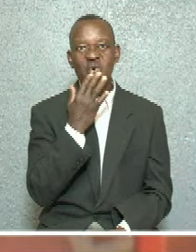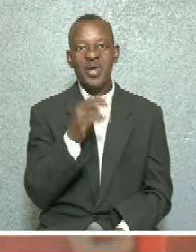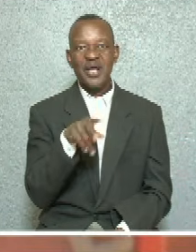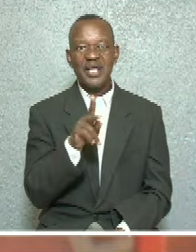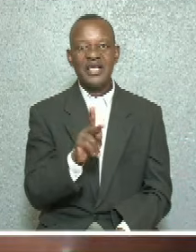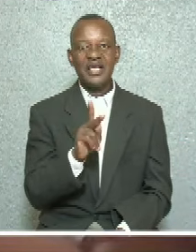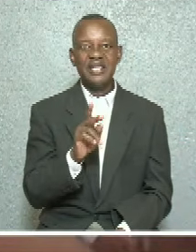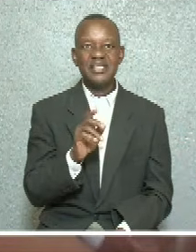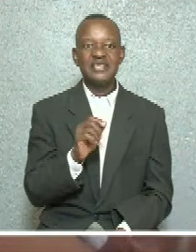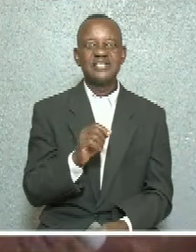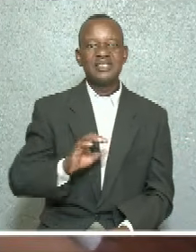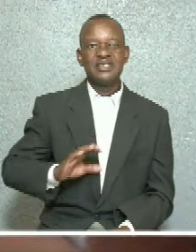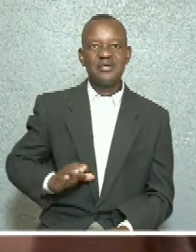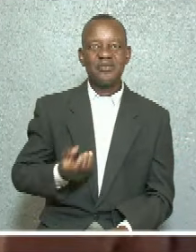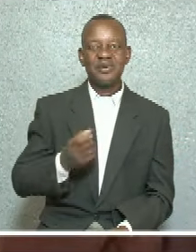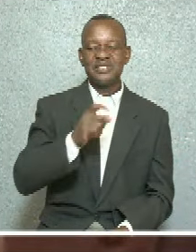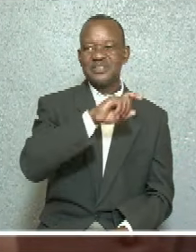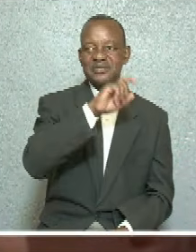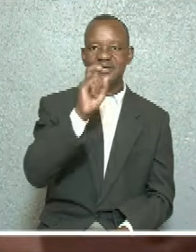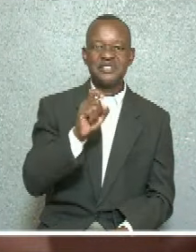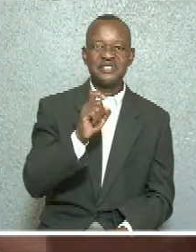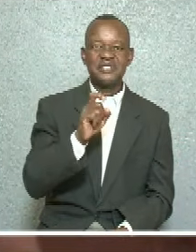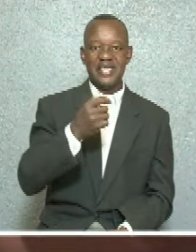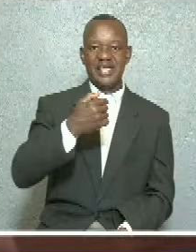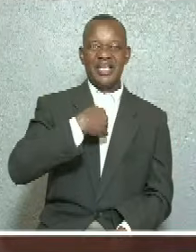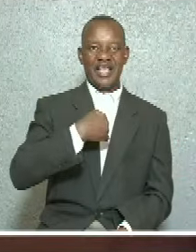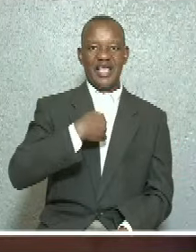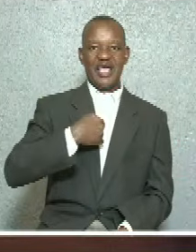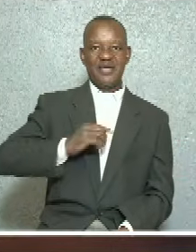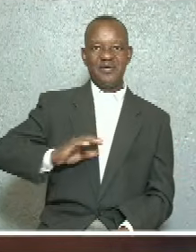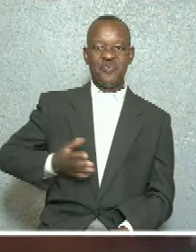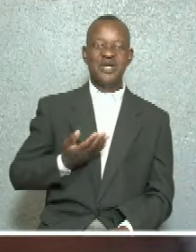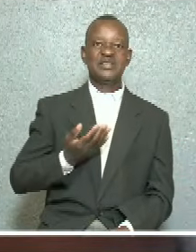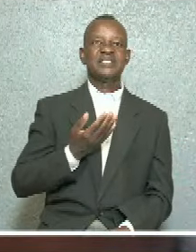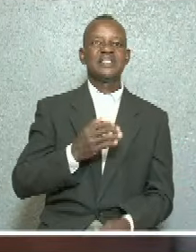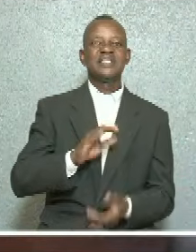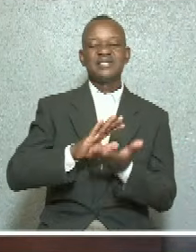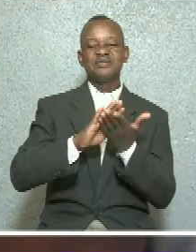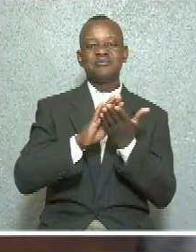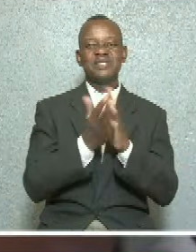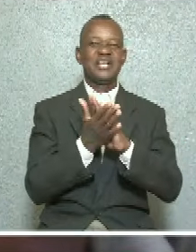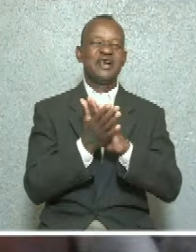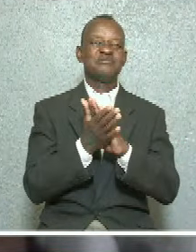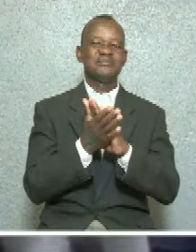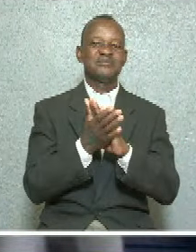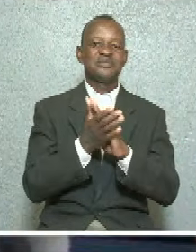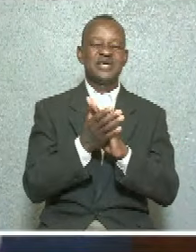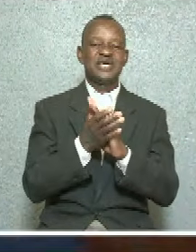I would want to be a fisherman. You want to be a fisherman? Okay.